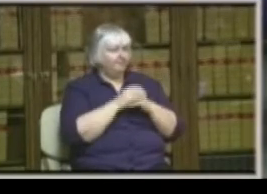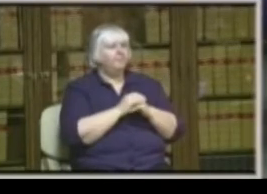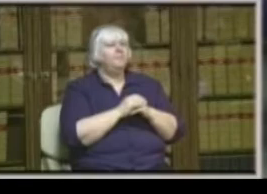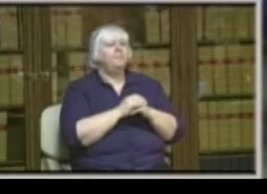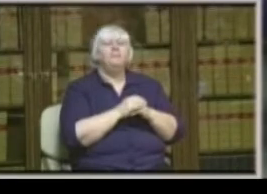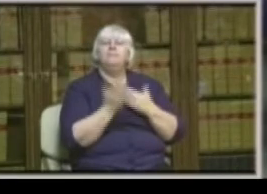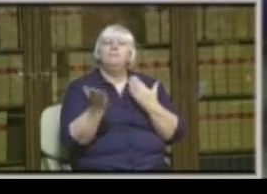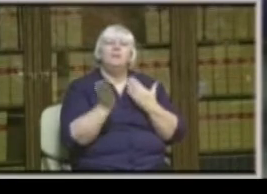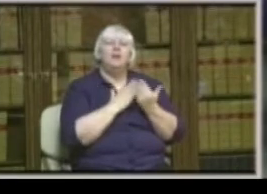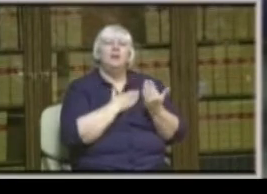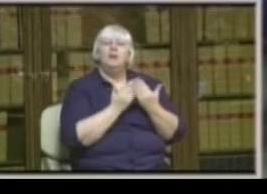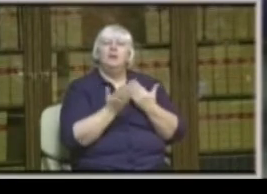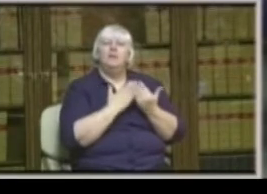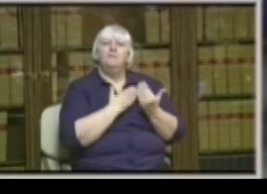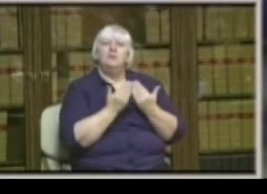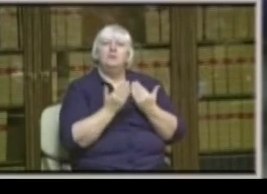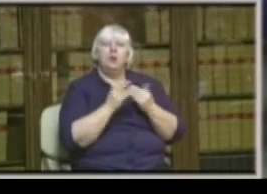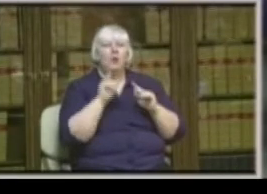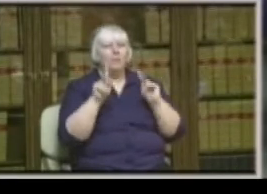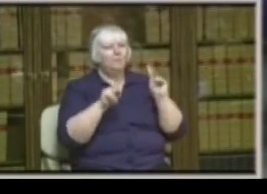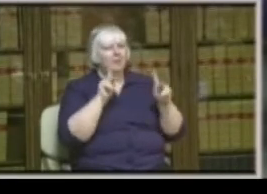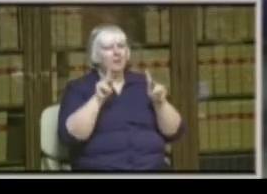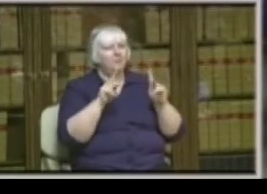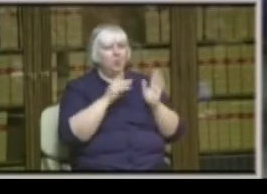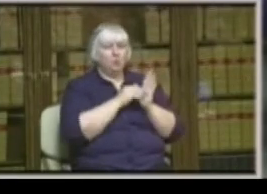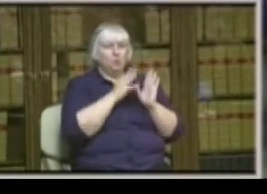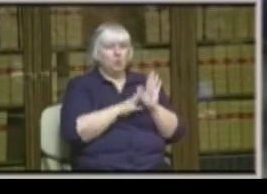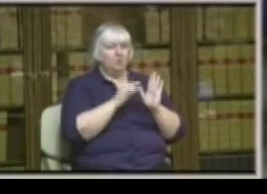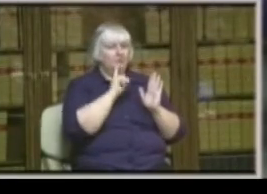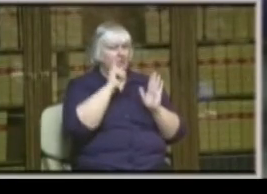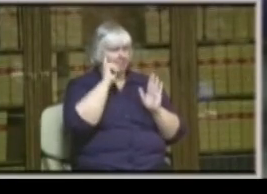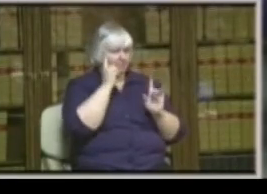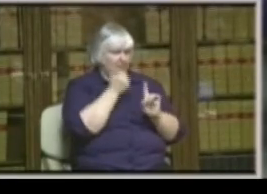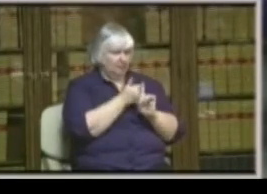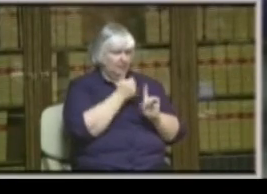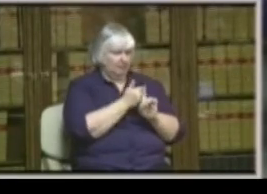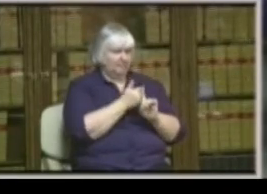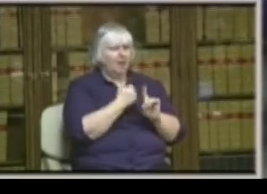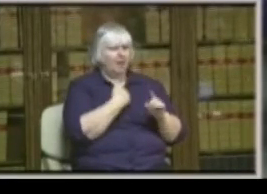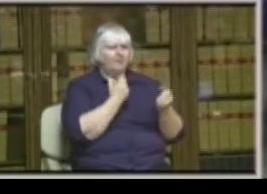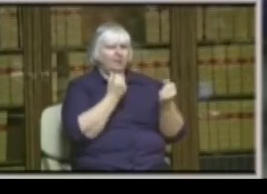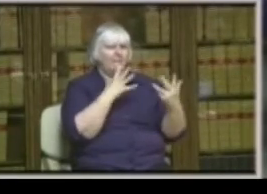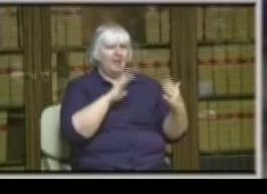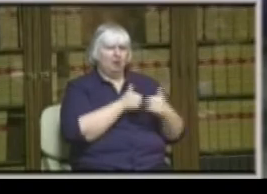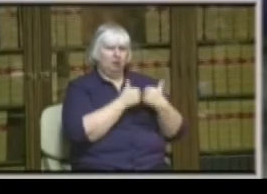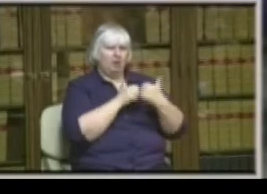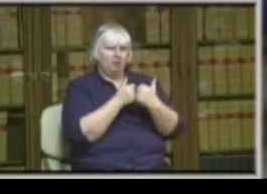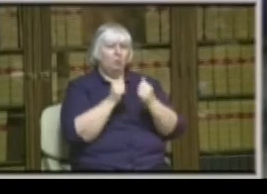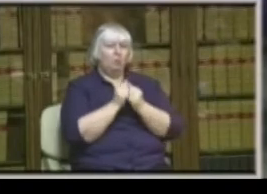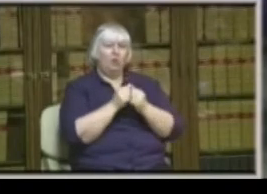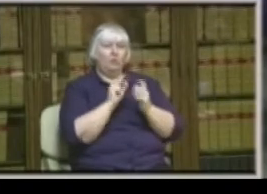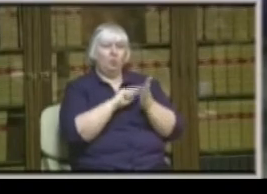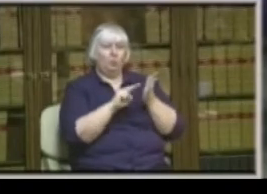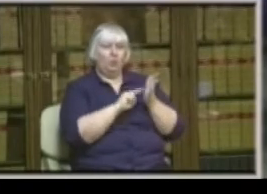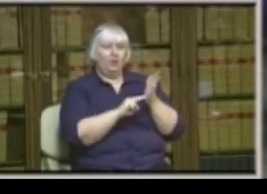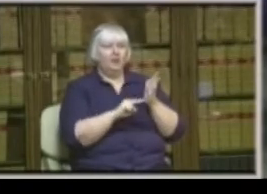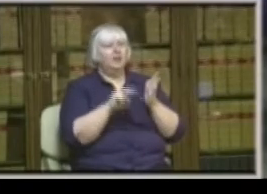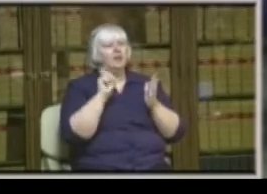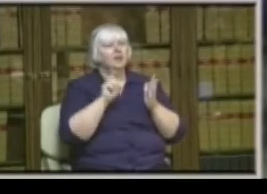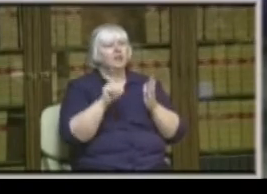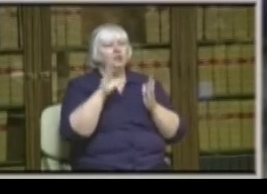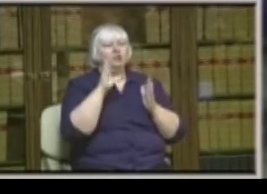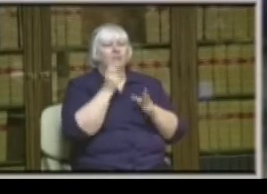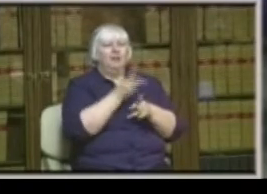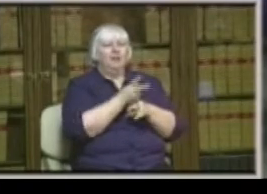that even though folks or students who are deaf have significant challenges with reading, that they should still be held to the